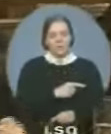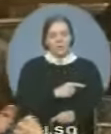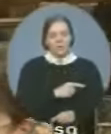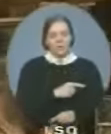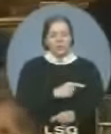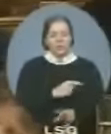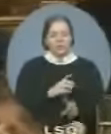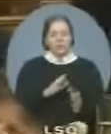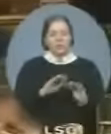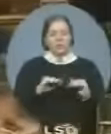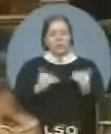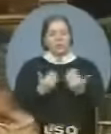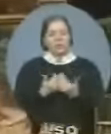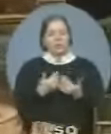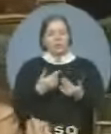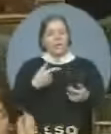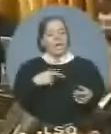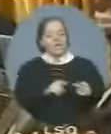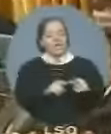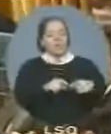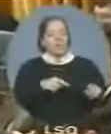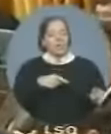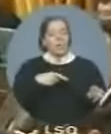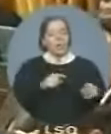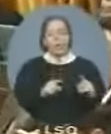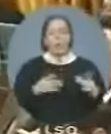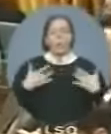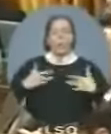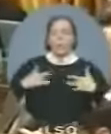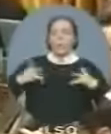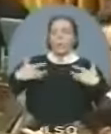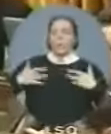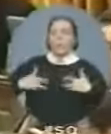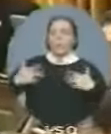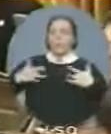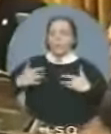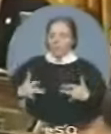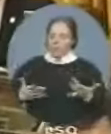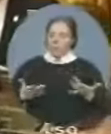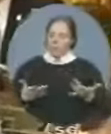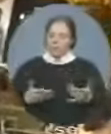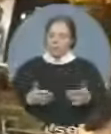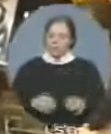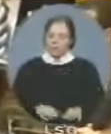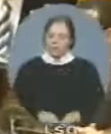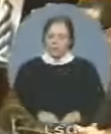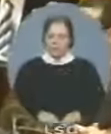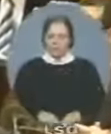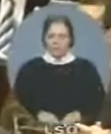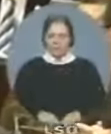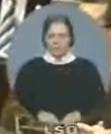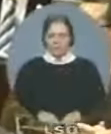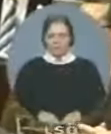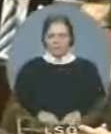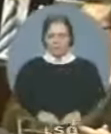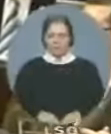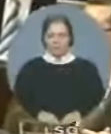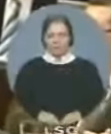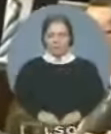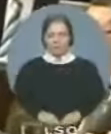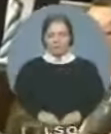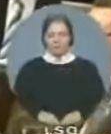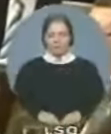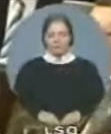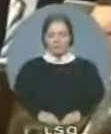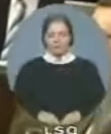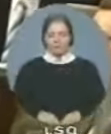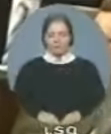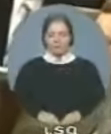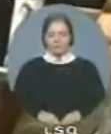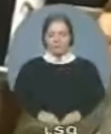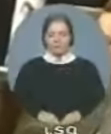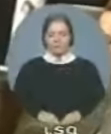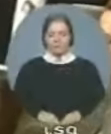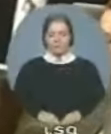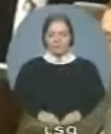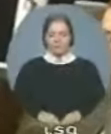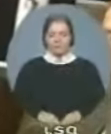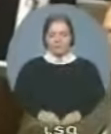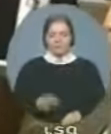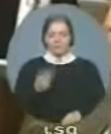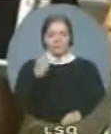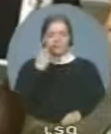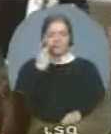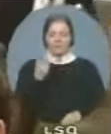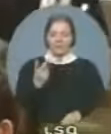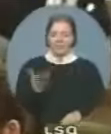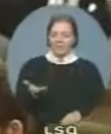Honourable Government House Leader. You want to know how bad the Liberals are, Mr. Speaker, when it comes to scandal-mongering?